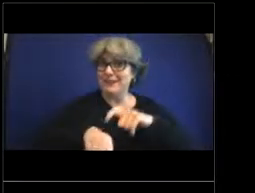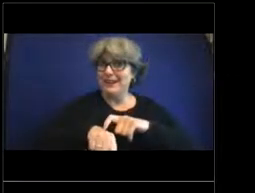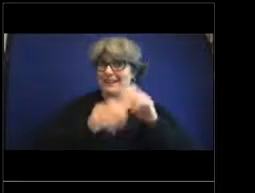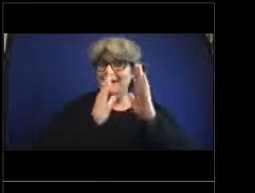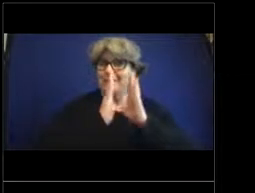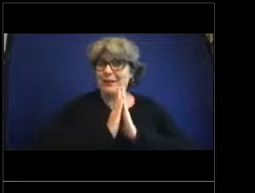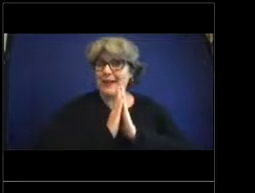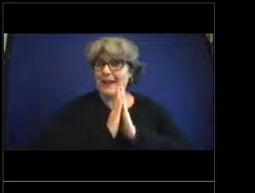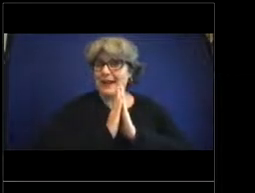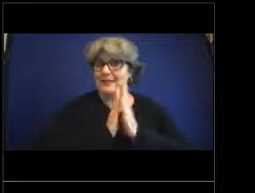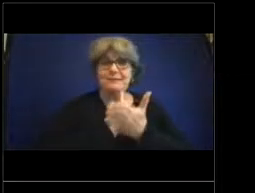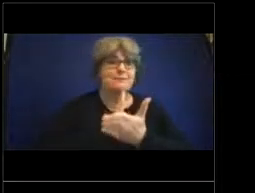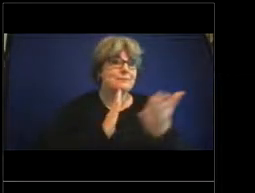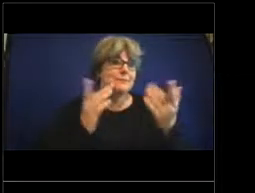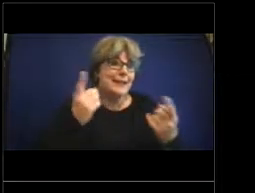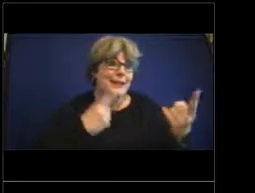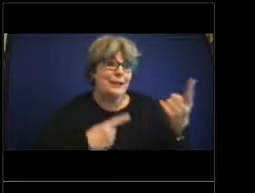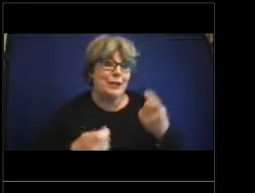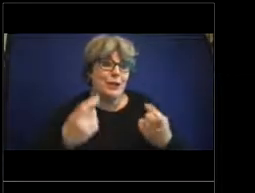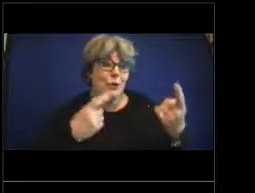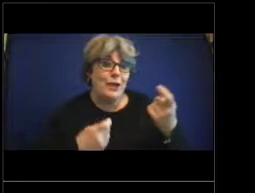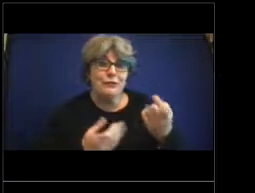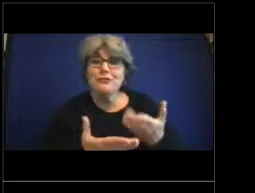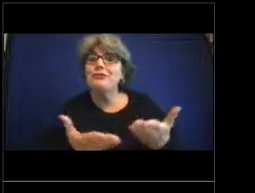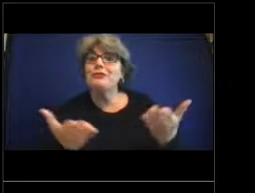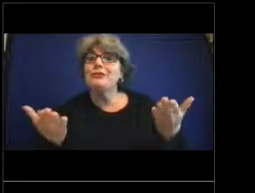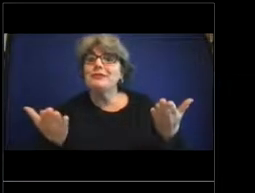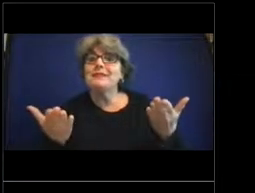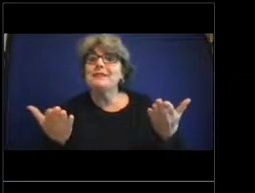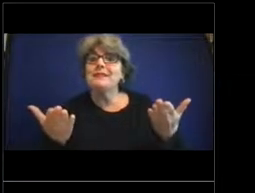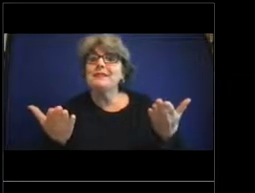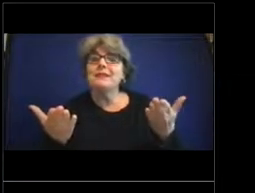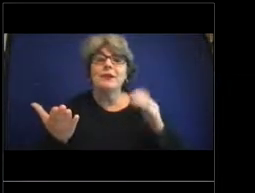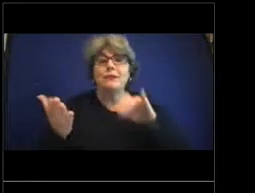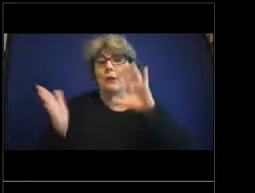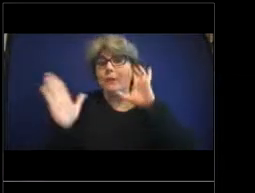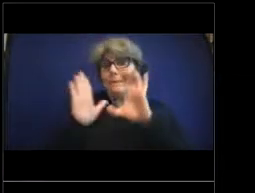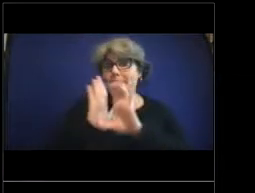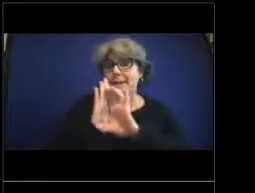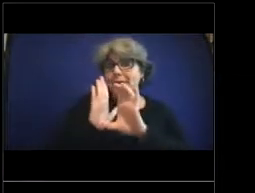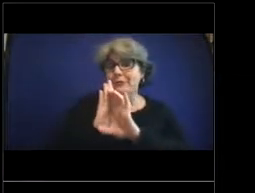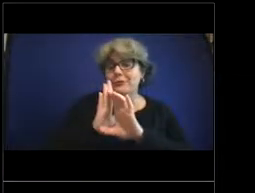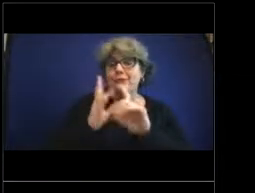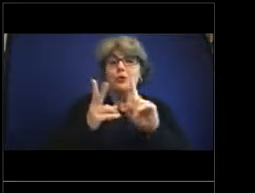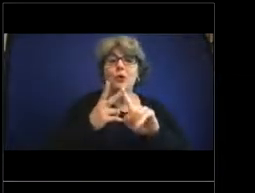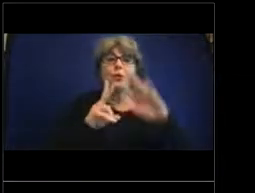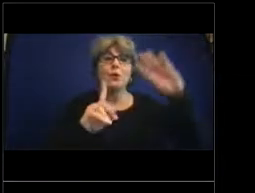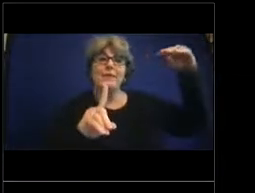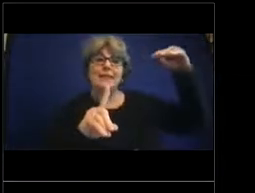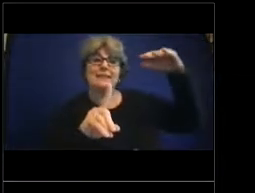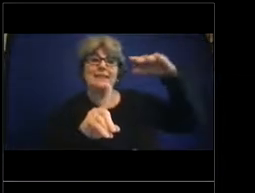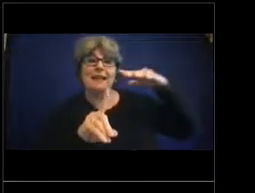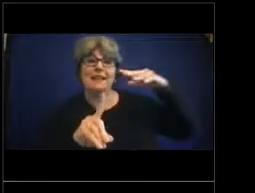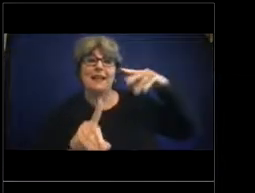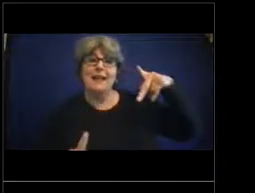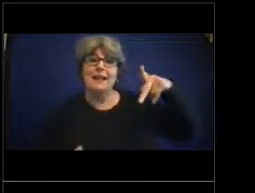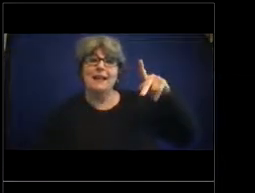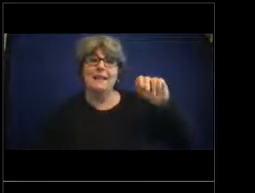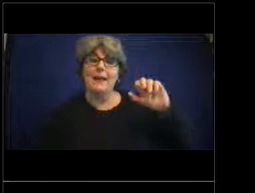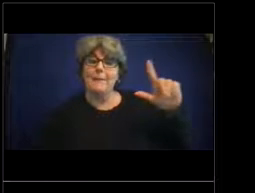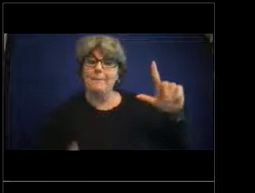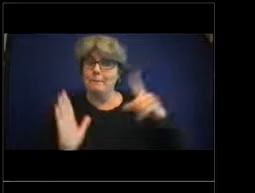us about any questions that you might have, either from this picture or the cool satellite image that Paul shared.